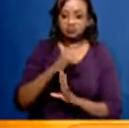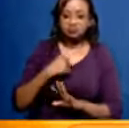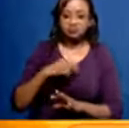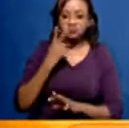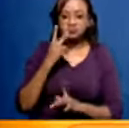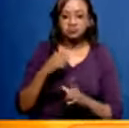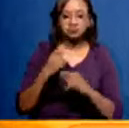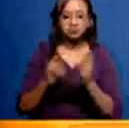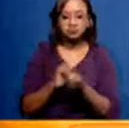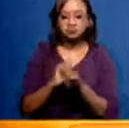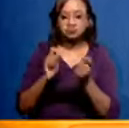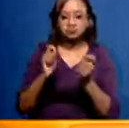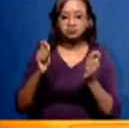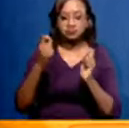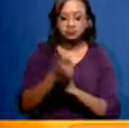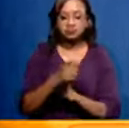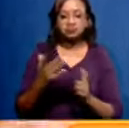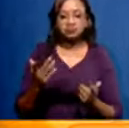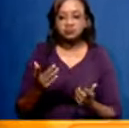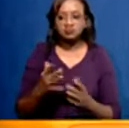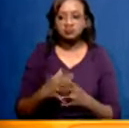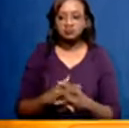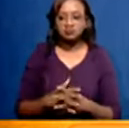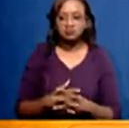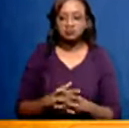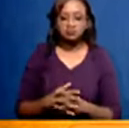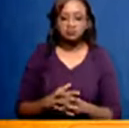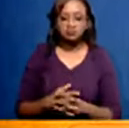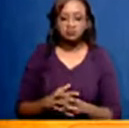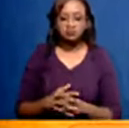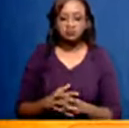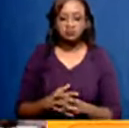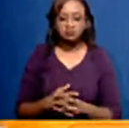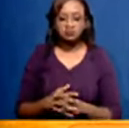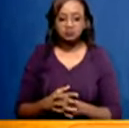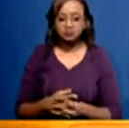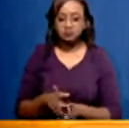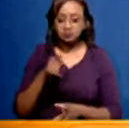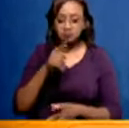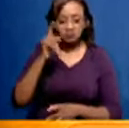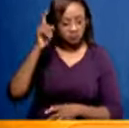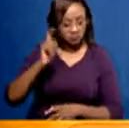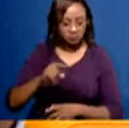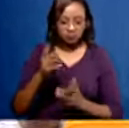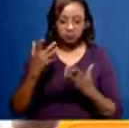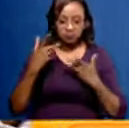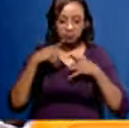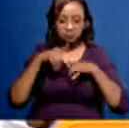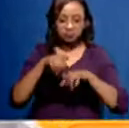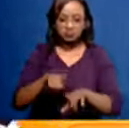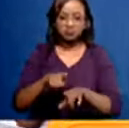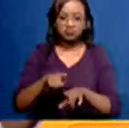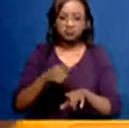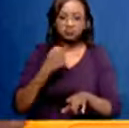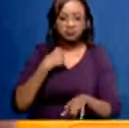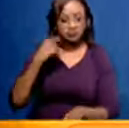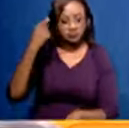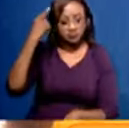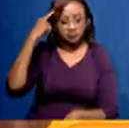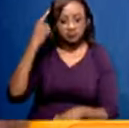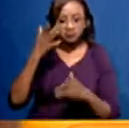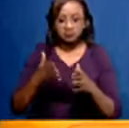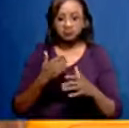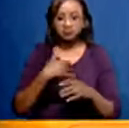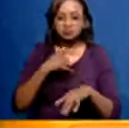market has changed over time. Critical thinking being one, we just talked about it, needs to be mainstreamed across the board. Yeah. So I think there is now this sort of